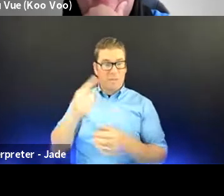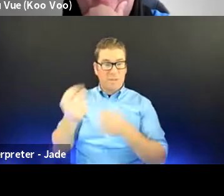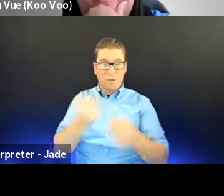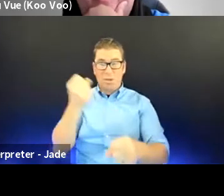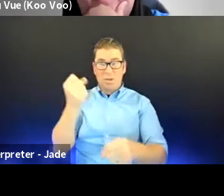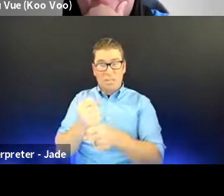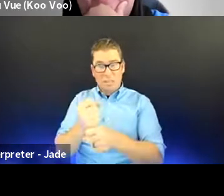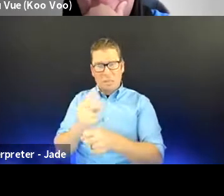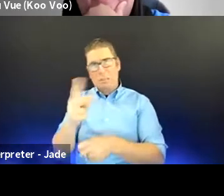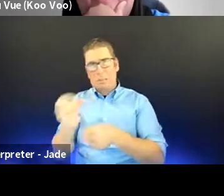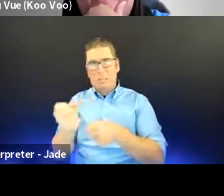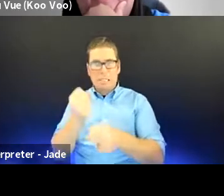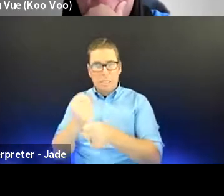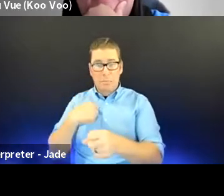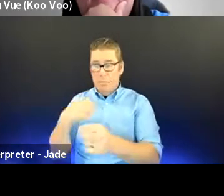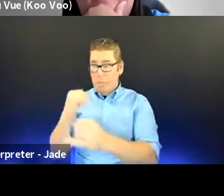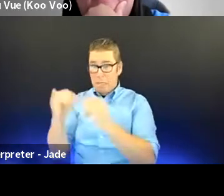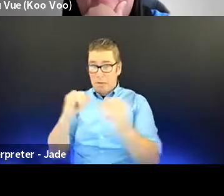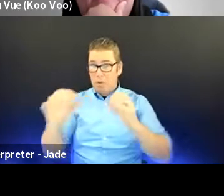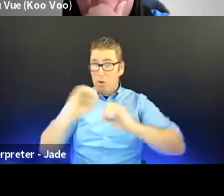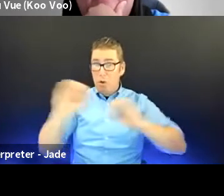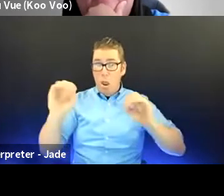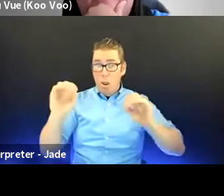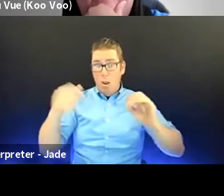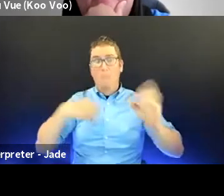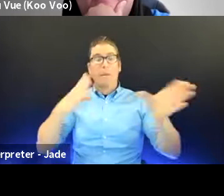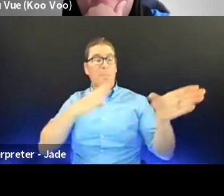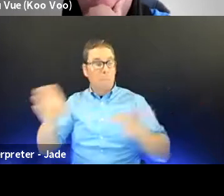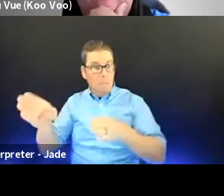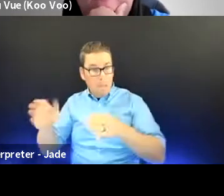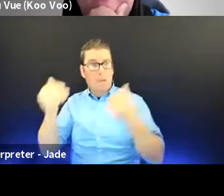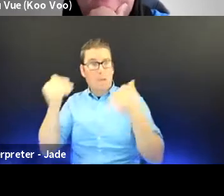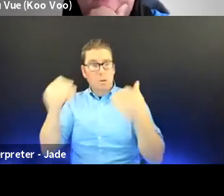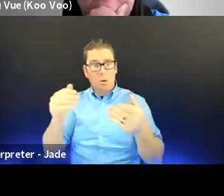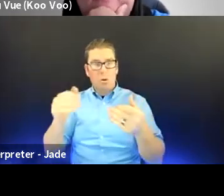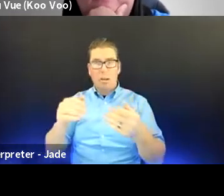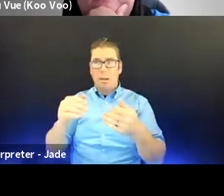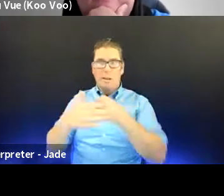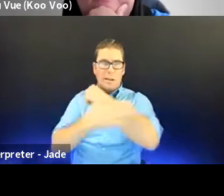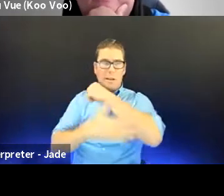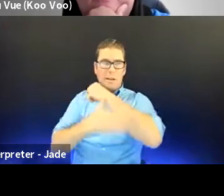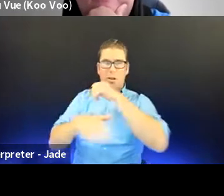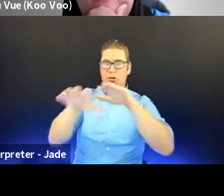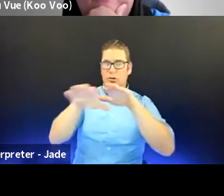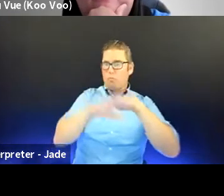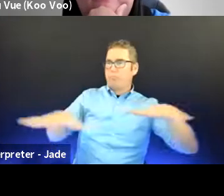my second year, my plan was to then apply around the country. And at that time, I was in the